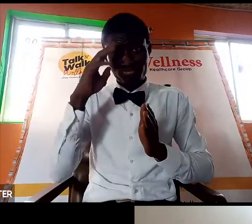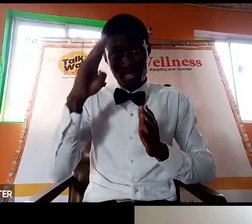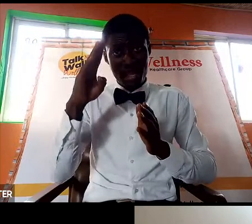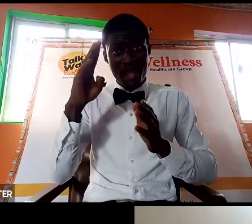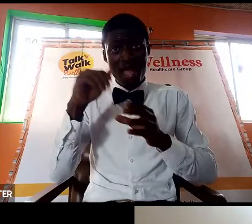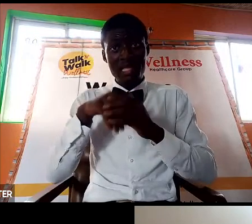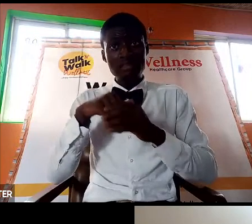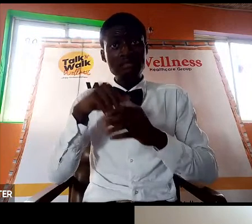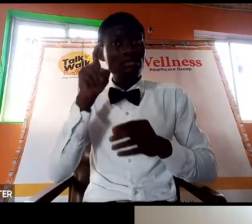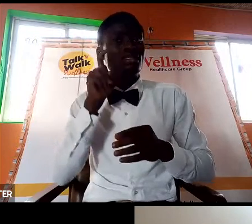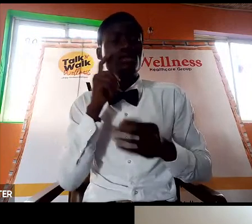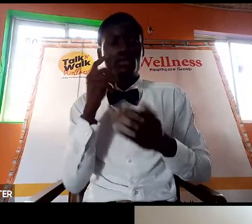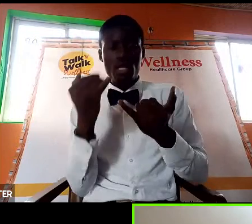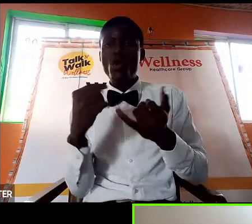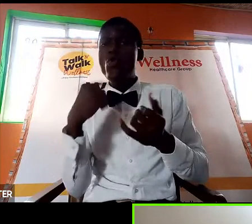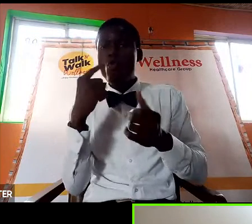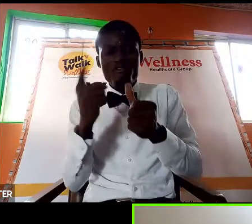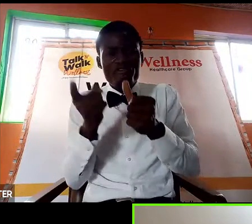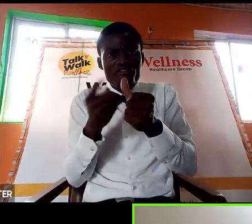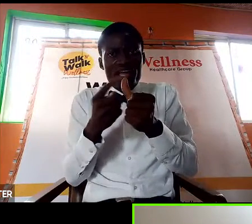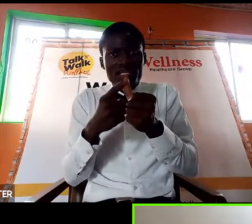Who should initiate sex?